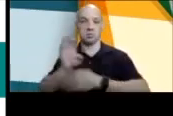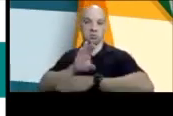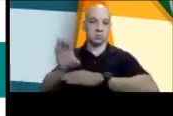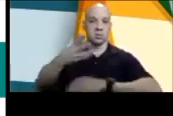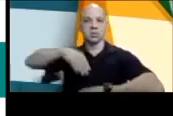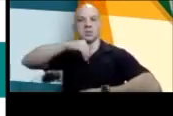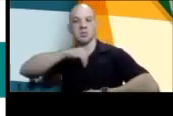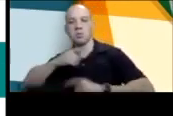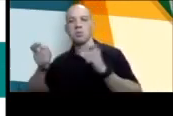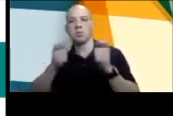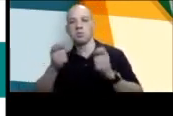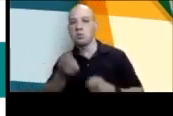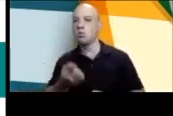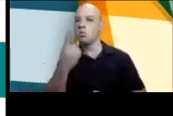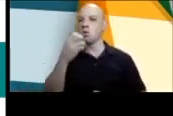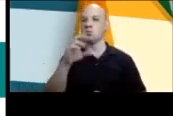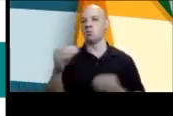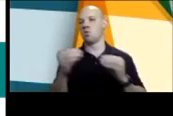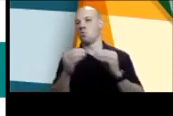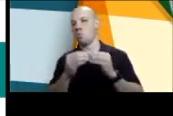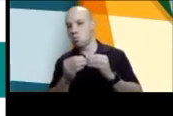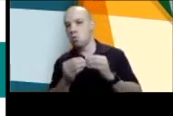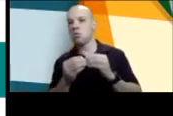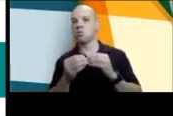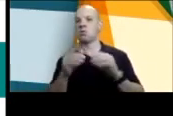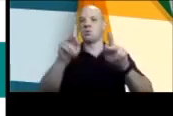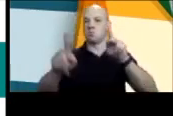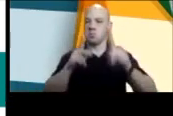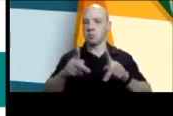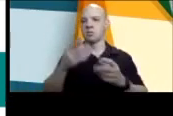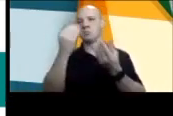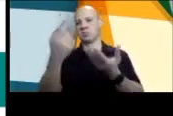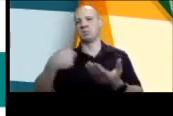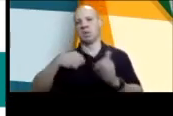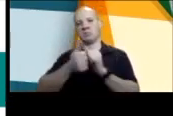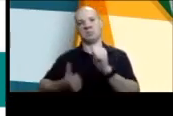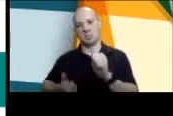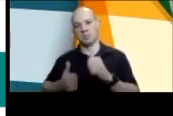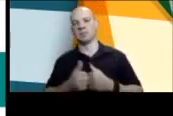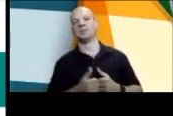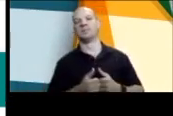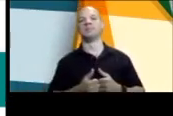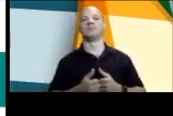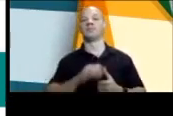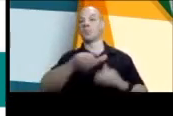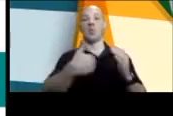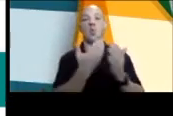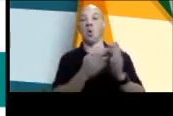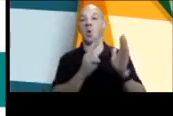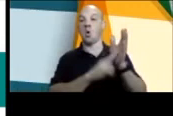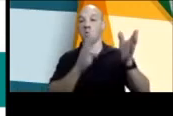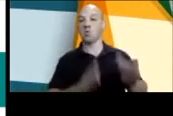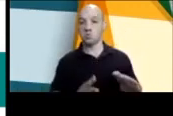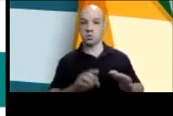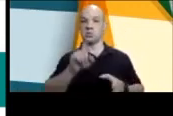more individuals claiming disadvantaged status of such individuals. All contractors must